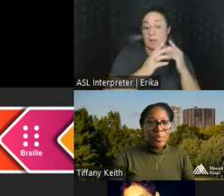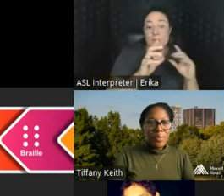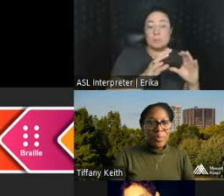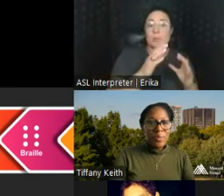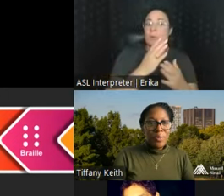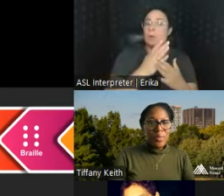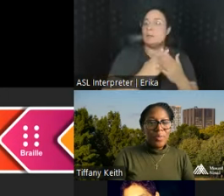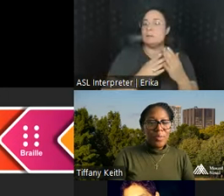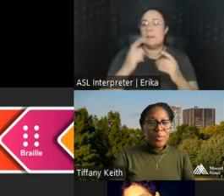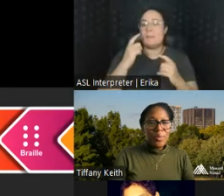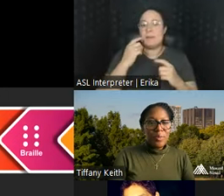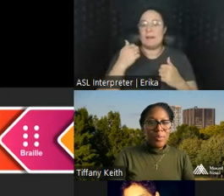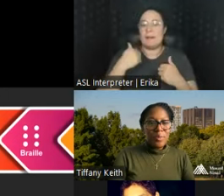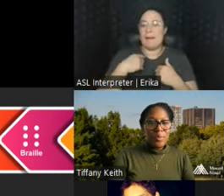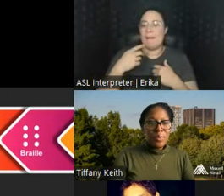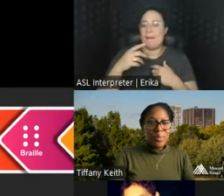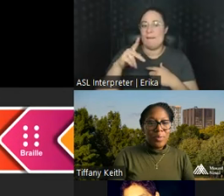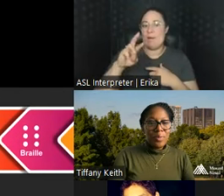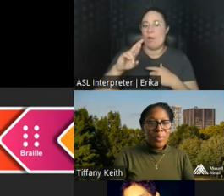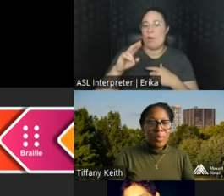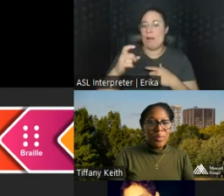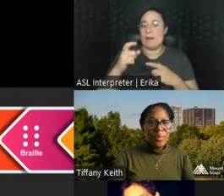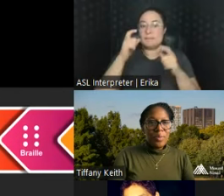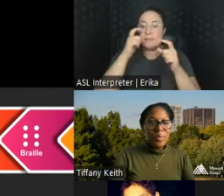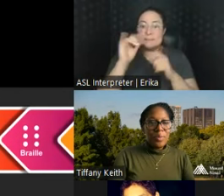like prescription glasses, like me.